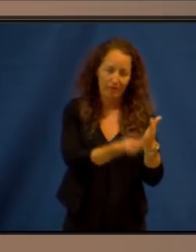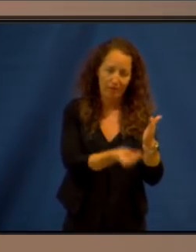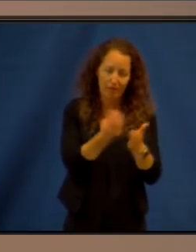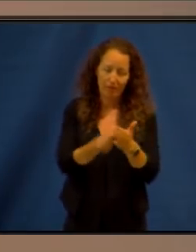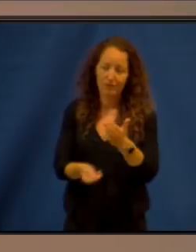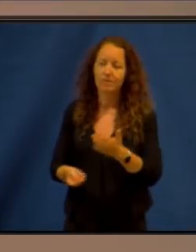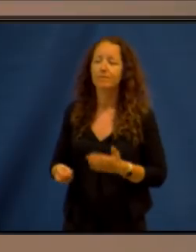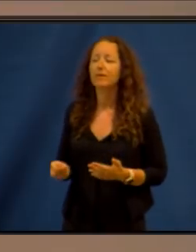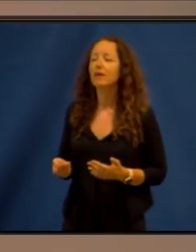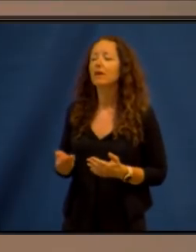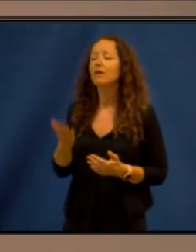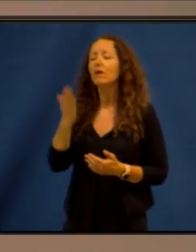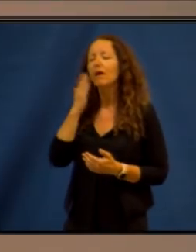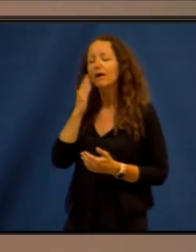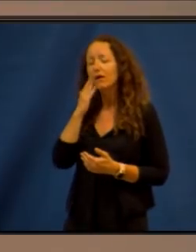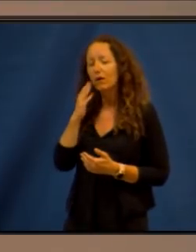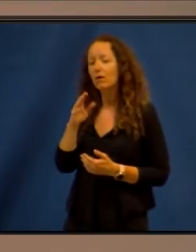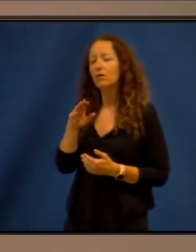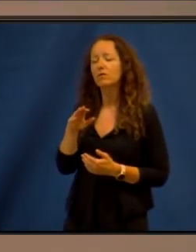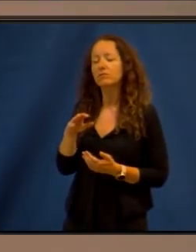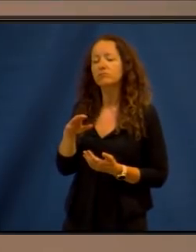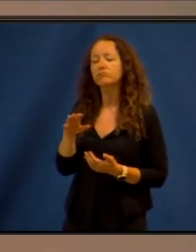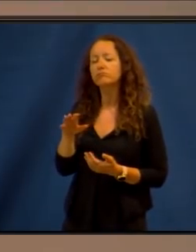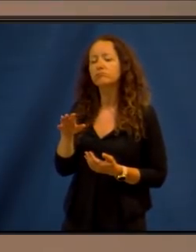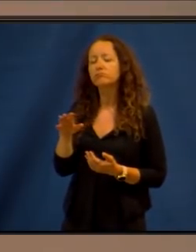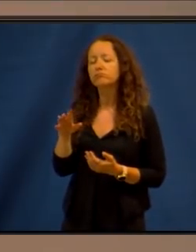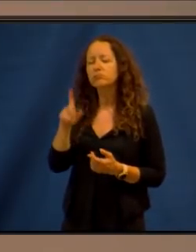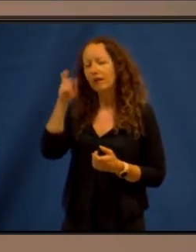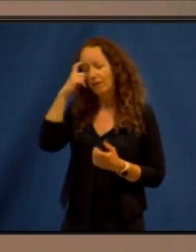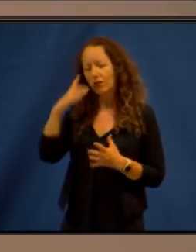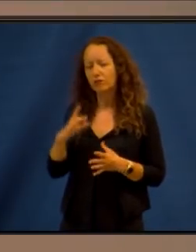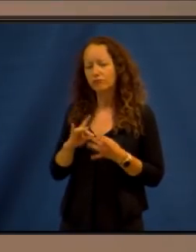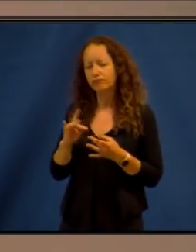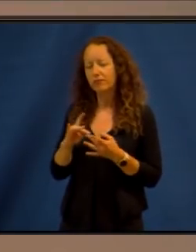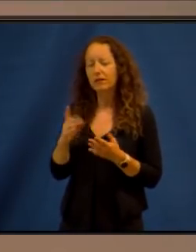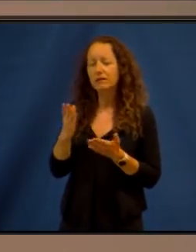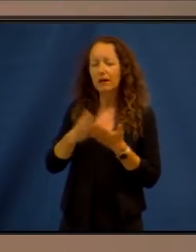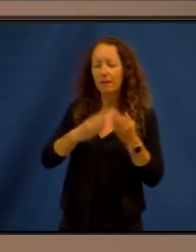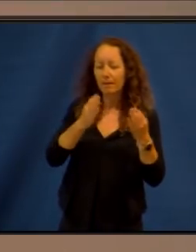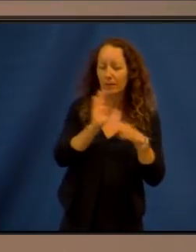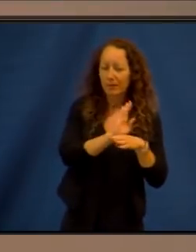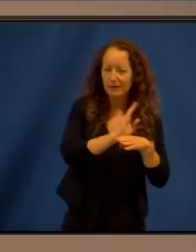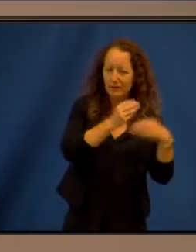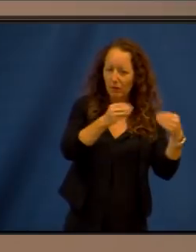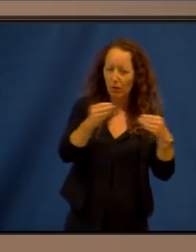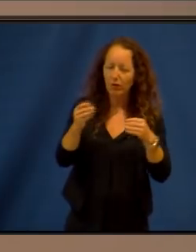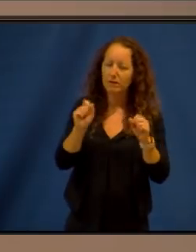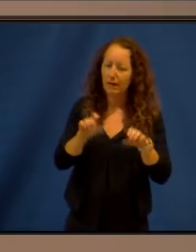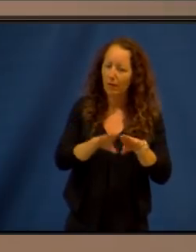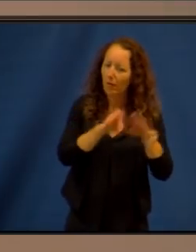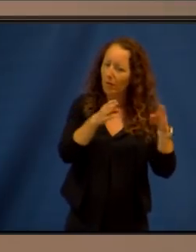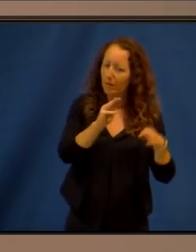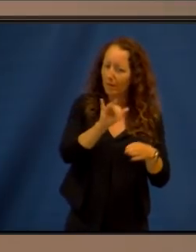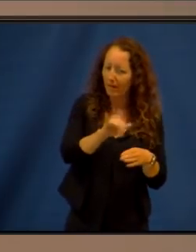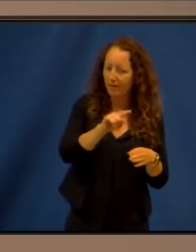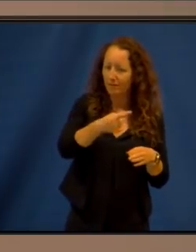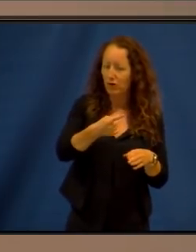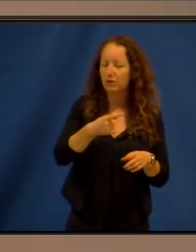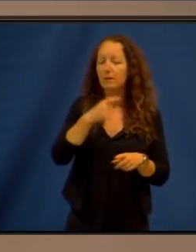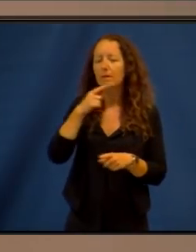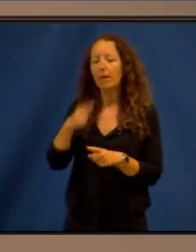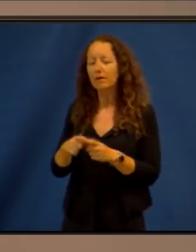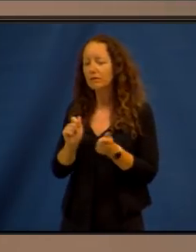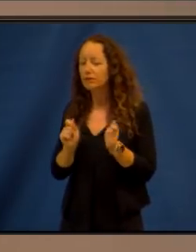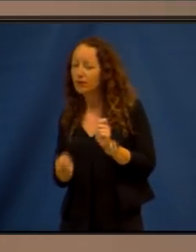the governor's announcement included several modifications.